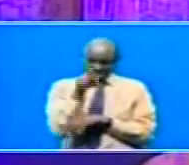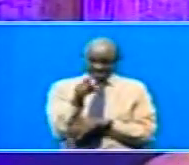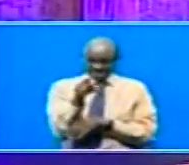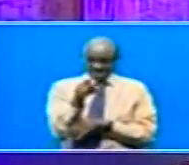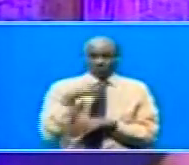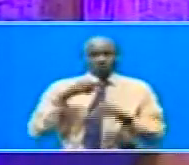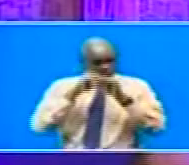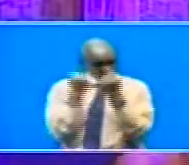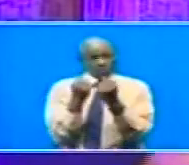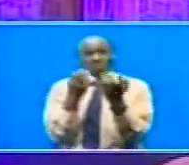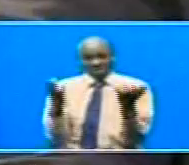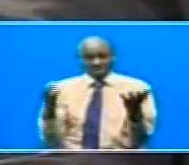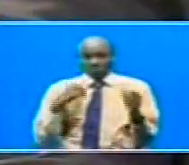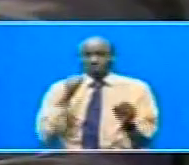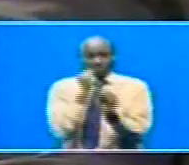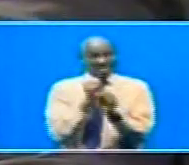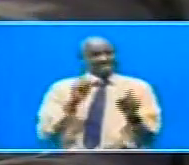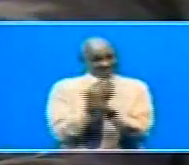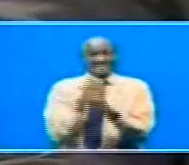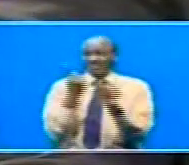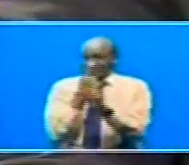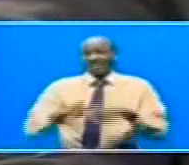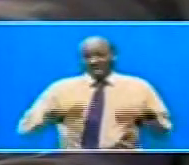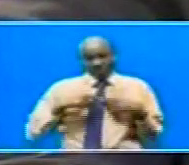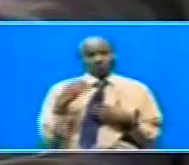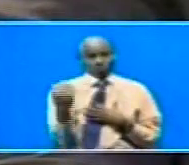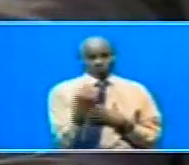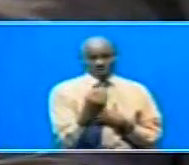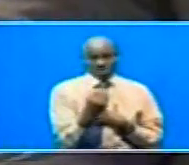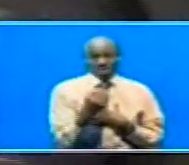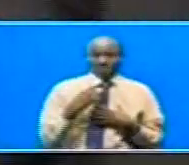social things, to make a difference in the lives of kids, for example, I have no hesitation in doing it.